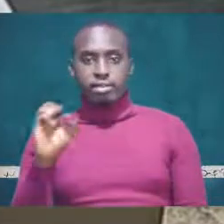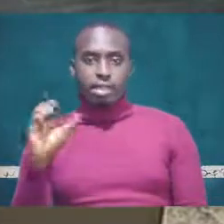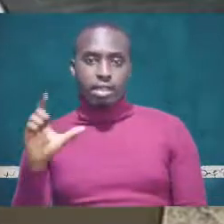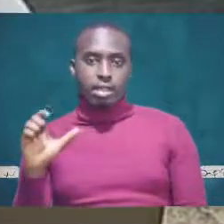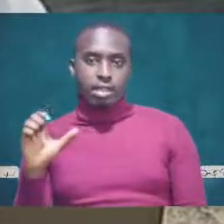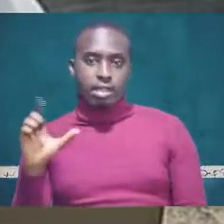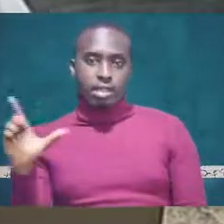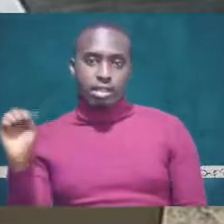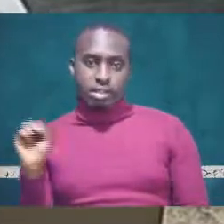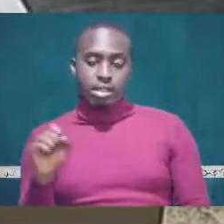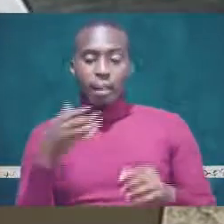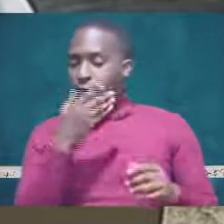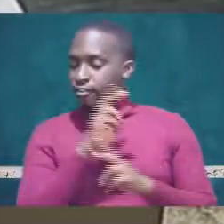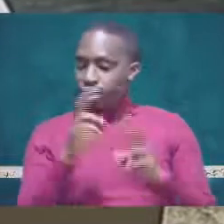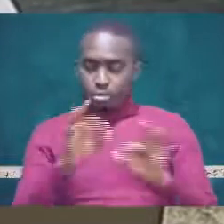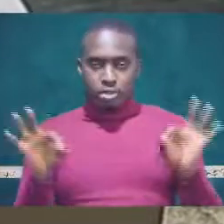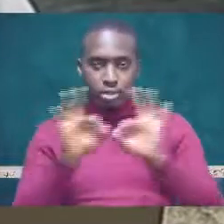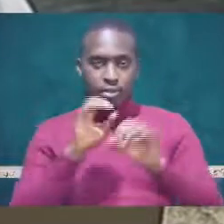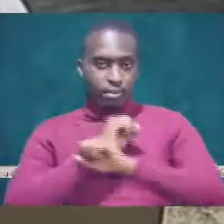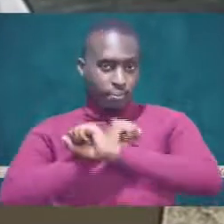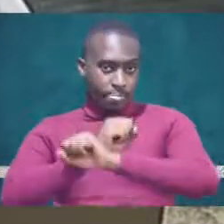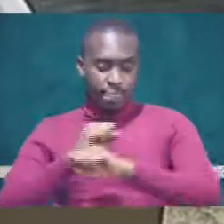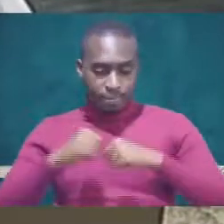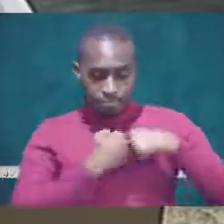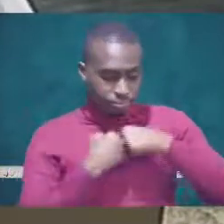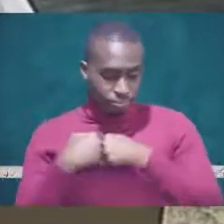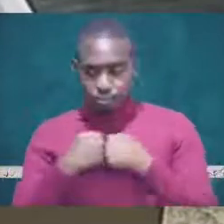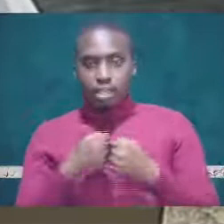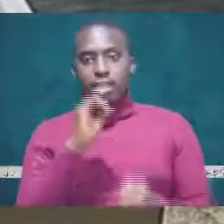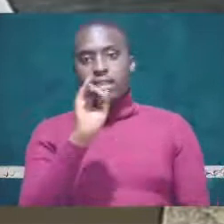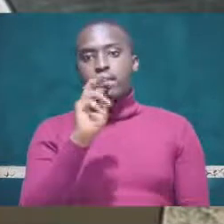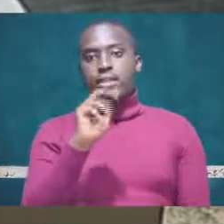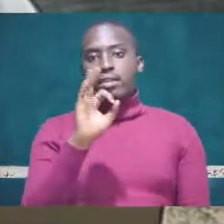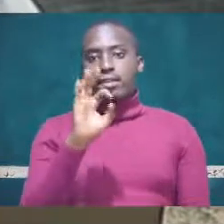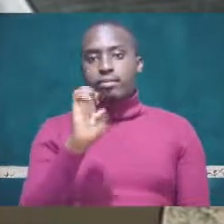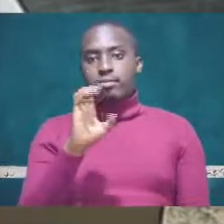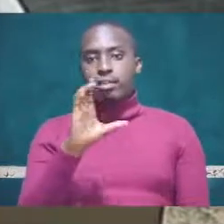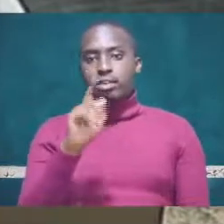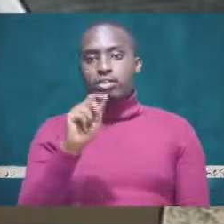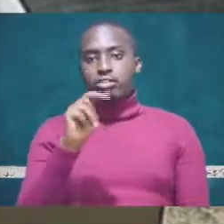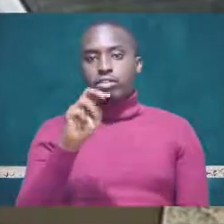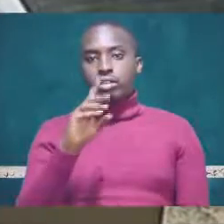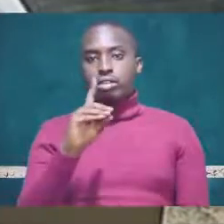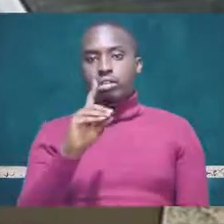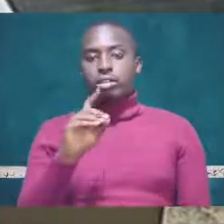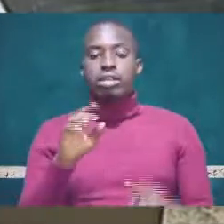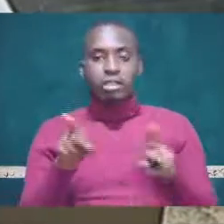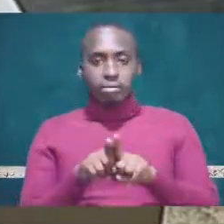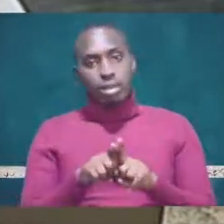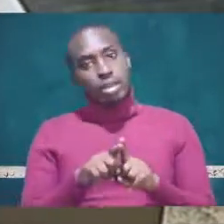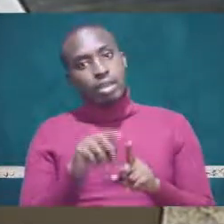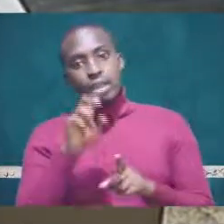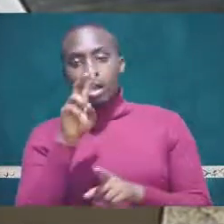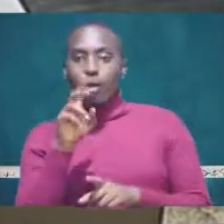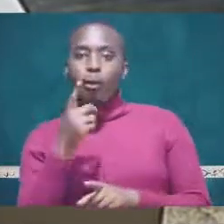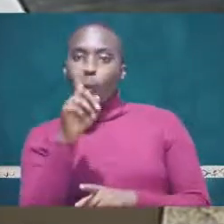very important in fighting our body against infections. We also talked about the red blood cells, which are very important in transporting